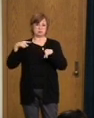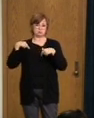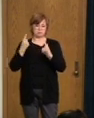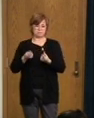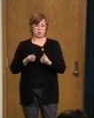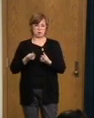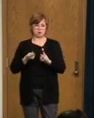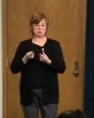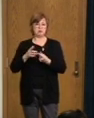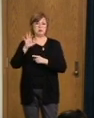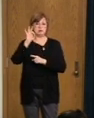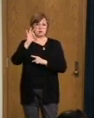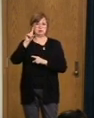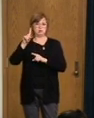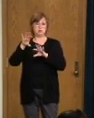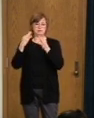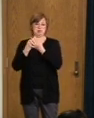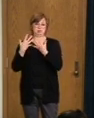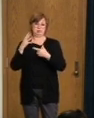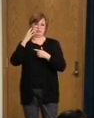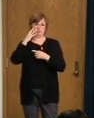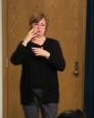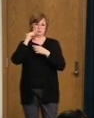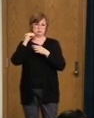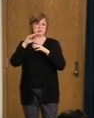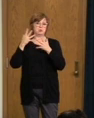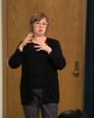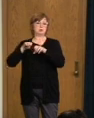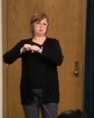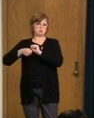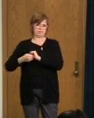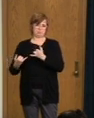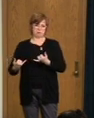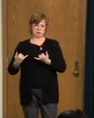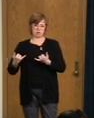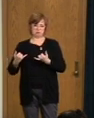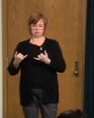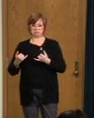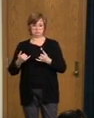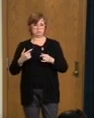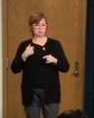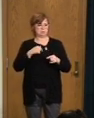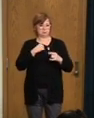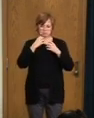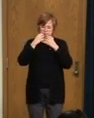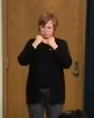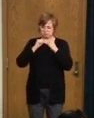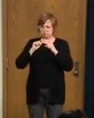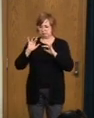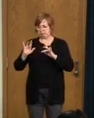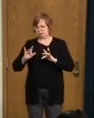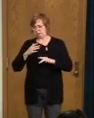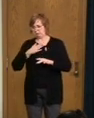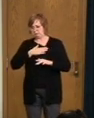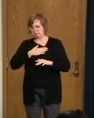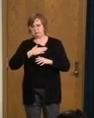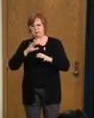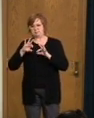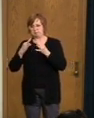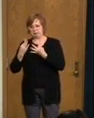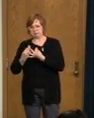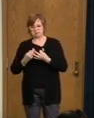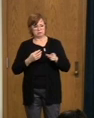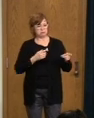that occurred here this weekend was different than maybe some other rallies that have occurred in the fact that they are flagrantly encouraging others to not